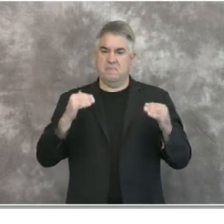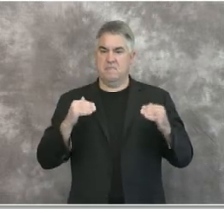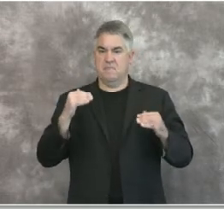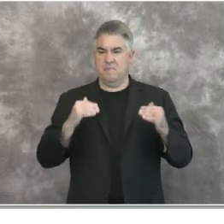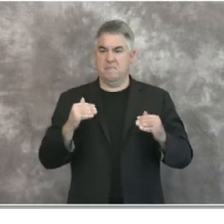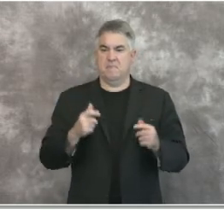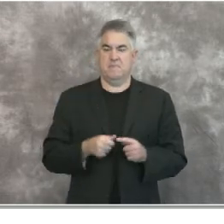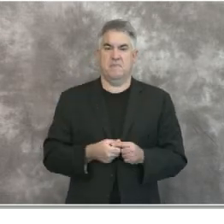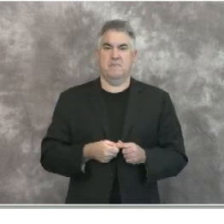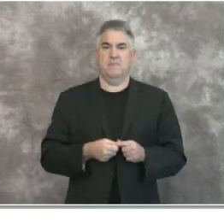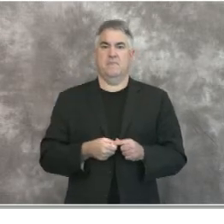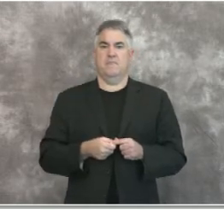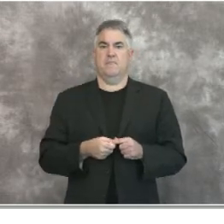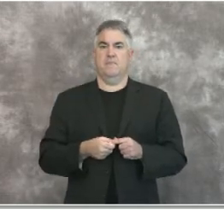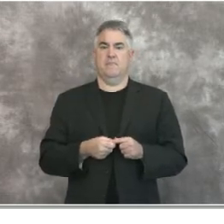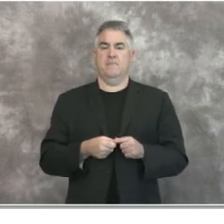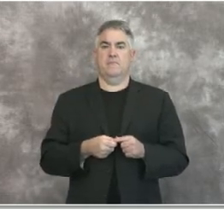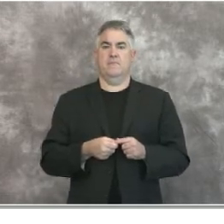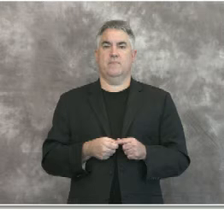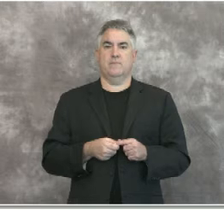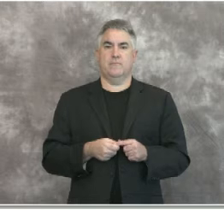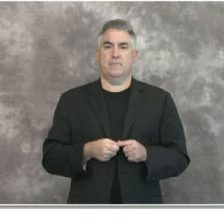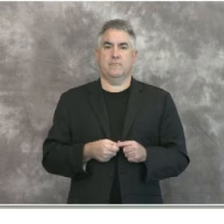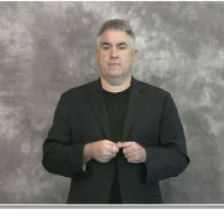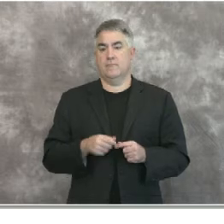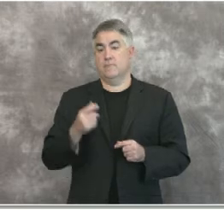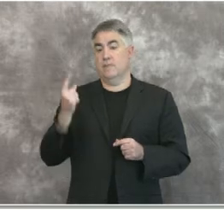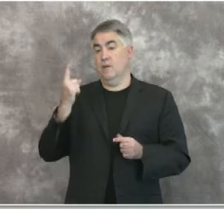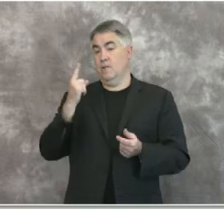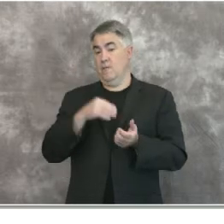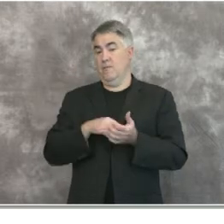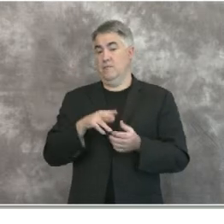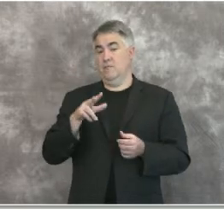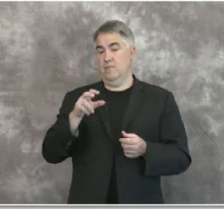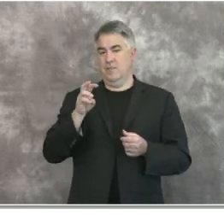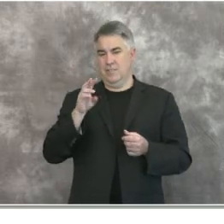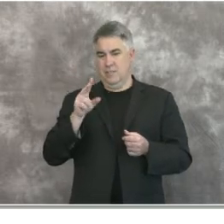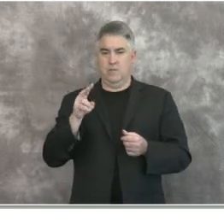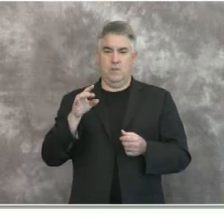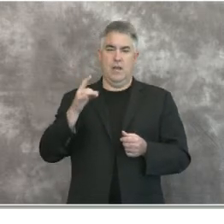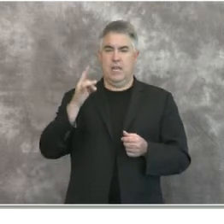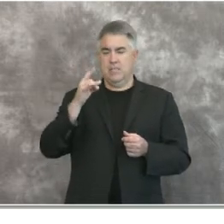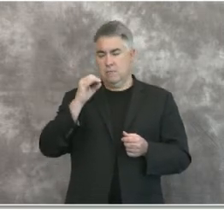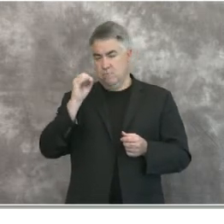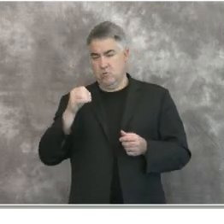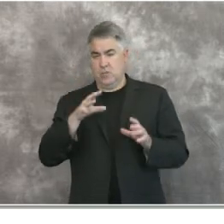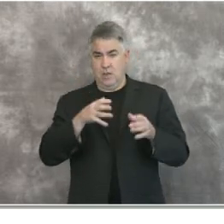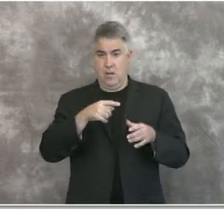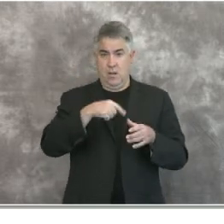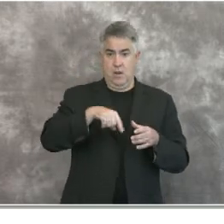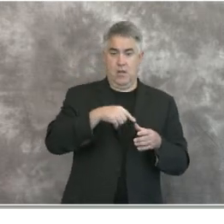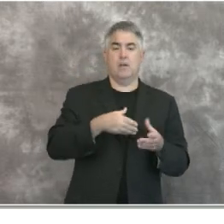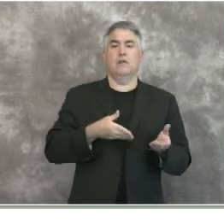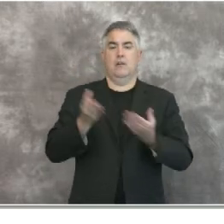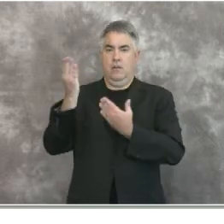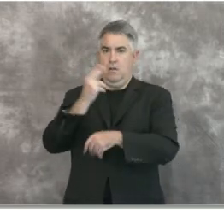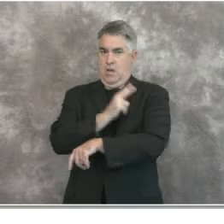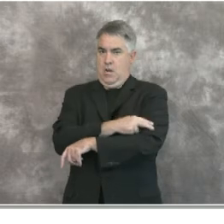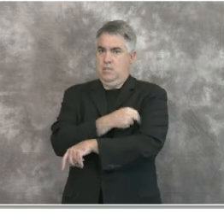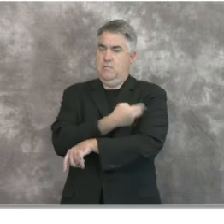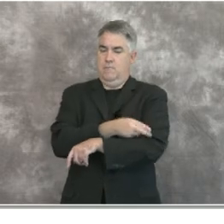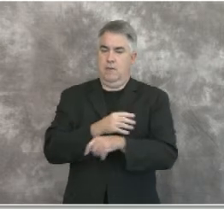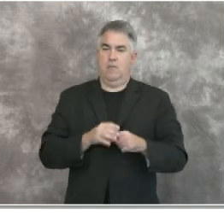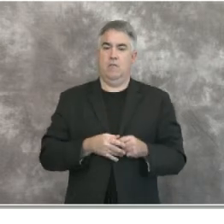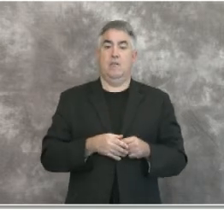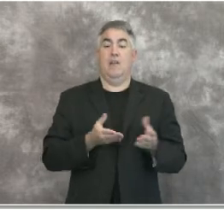female. There's 1,362 or 18% of cases hospitalized, and